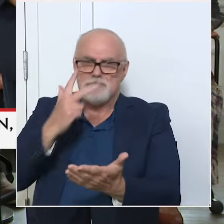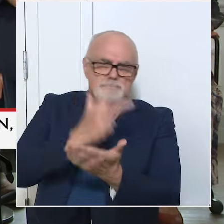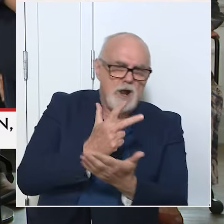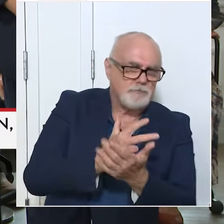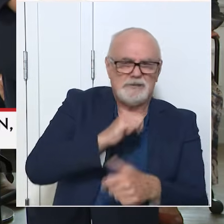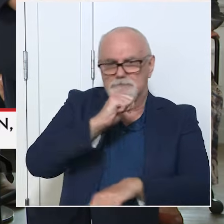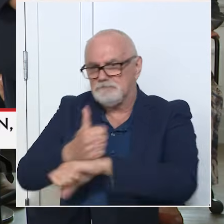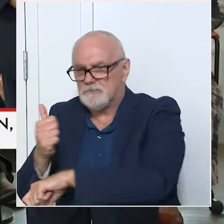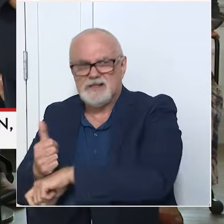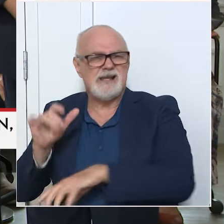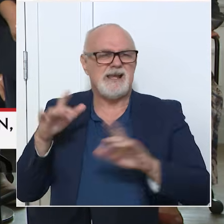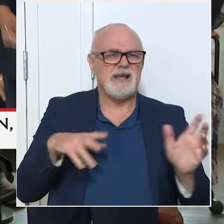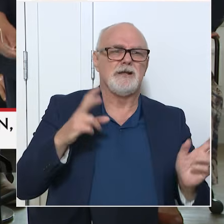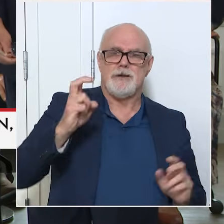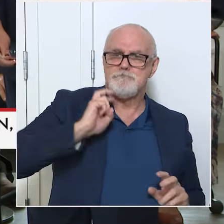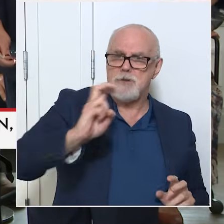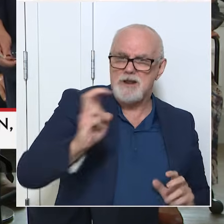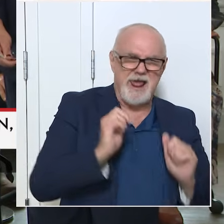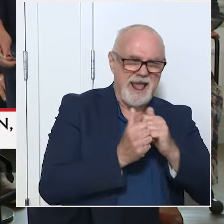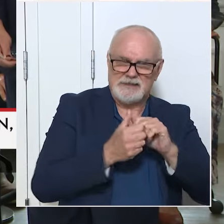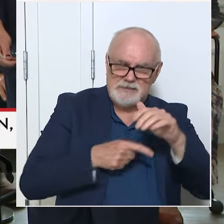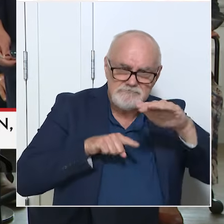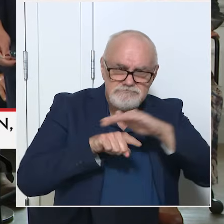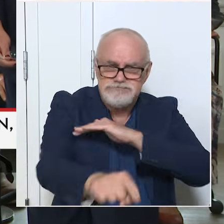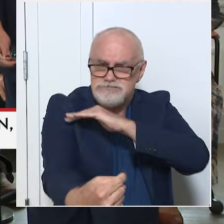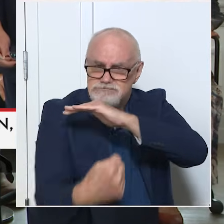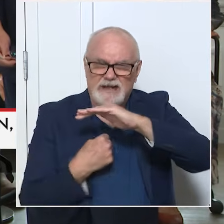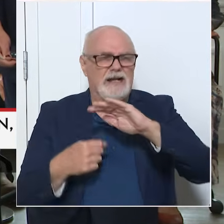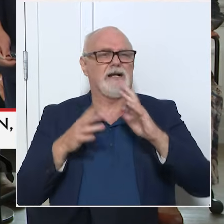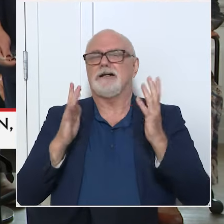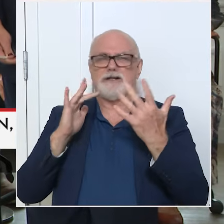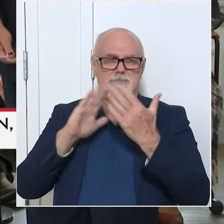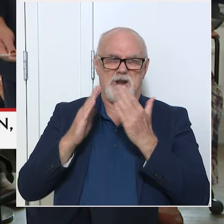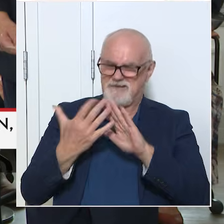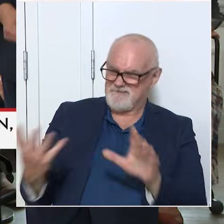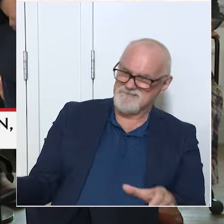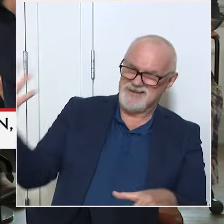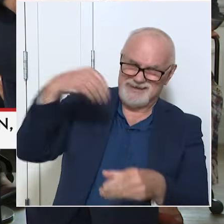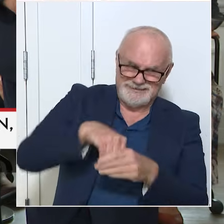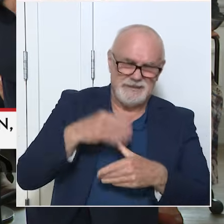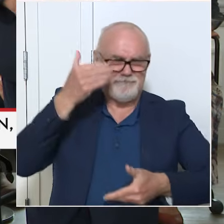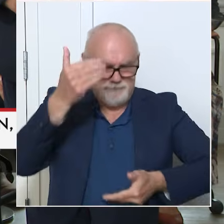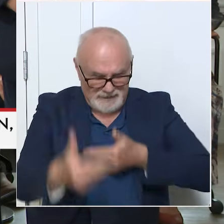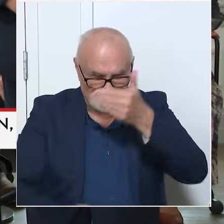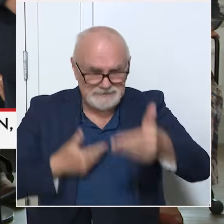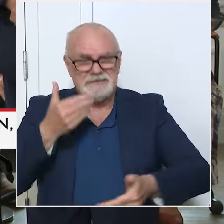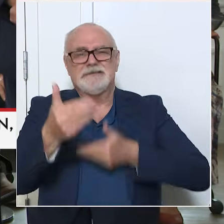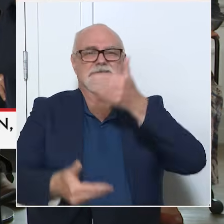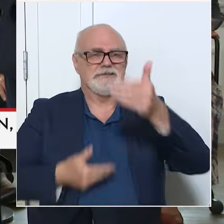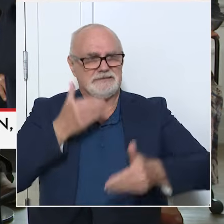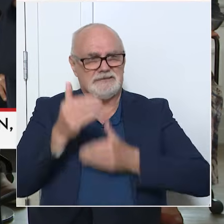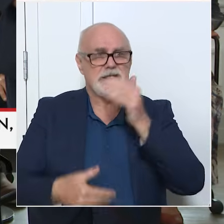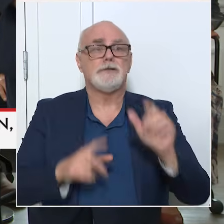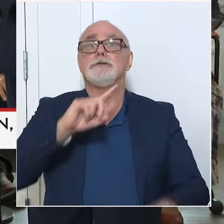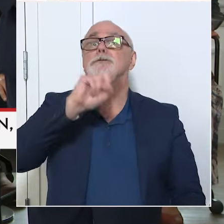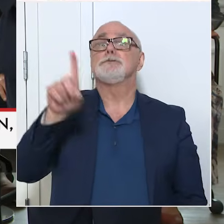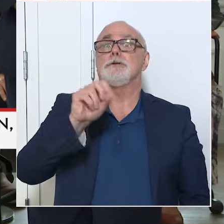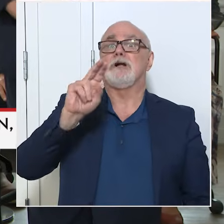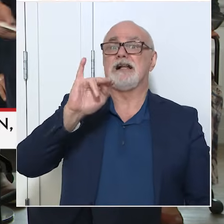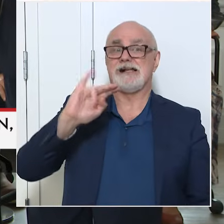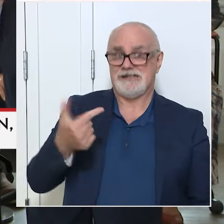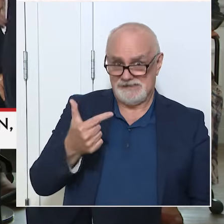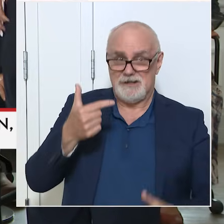is going to work. And the zoning process is more formalized, but a lot of that legwork has been done. Thank